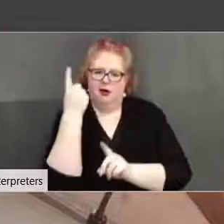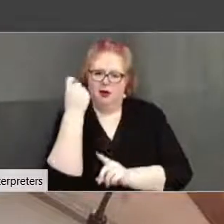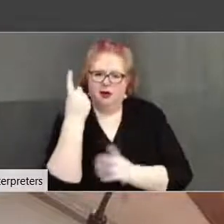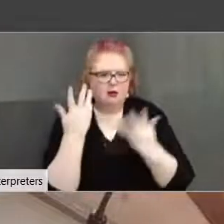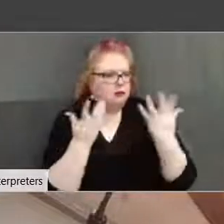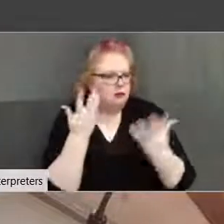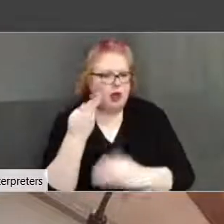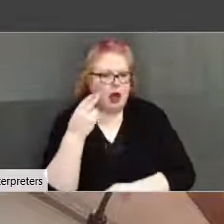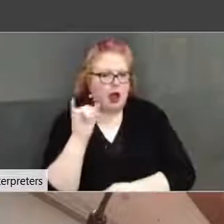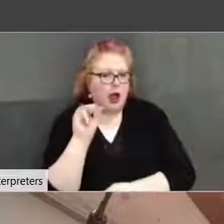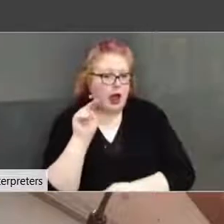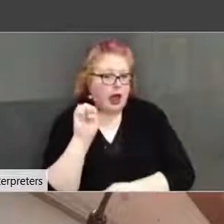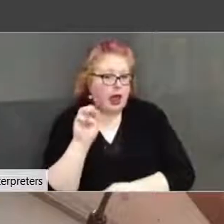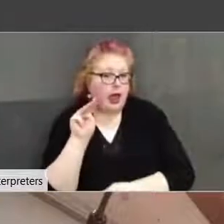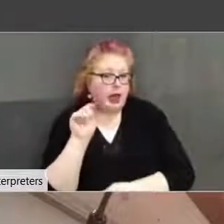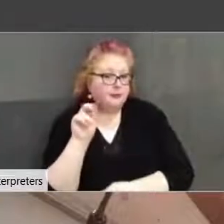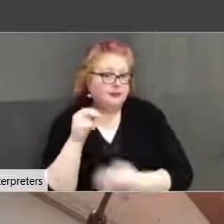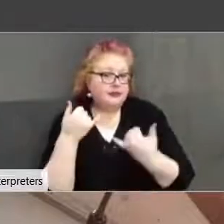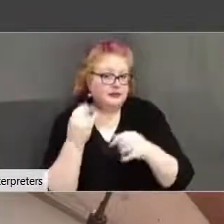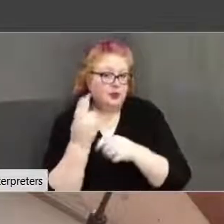quite a bit. Yes, ma'am. Okay. That's